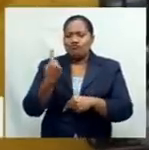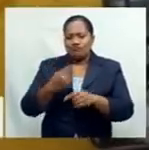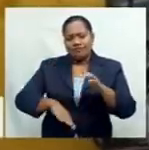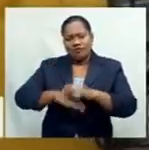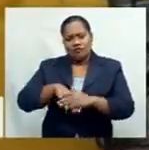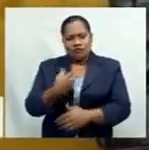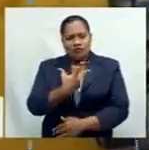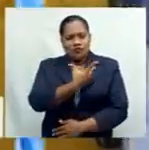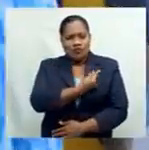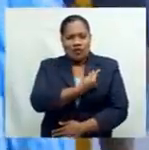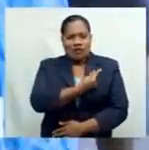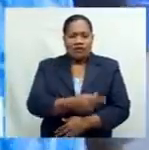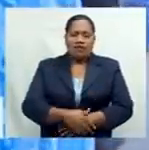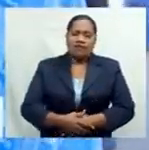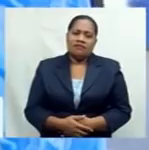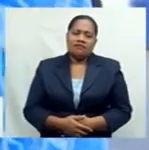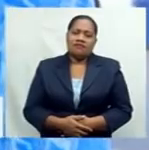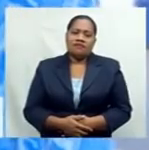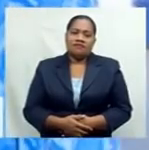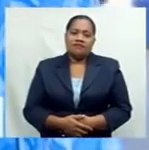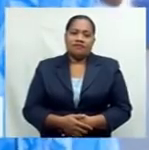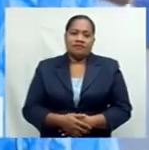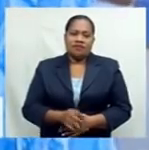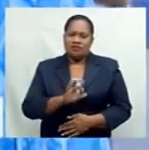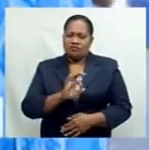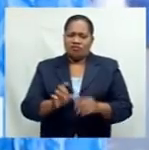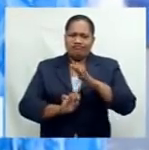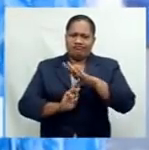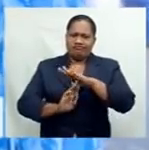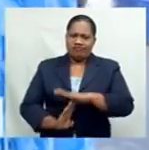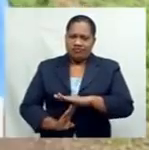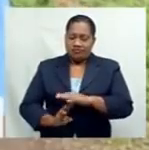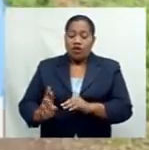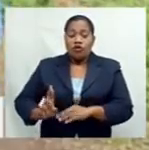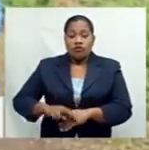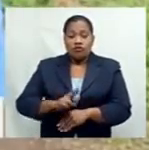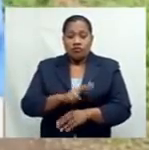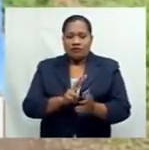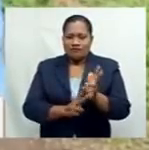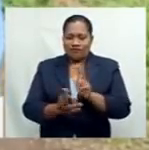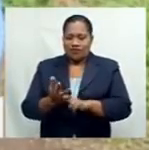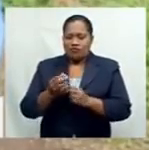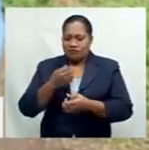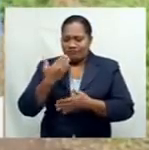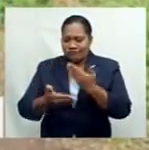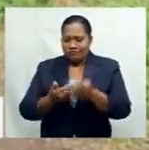vaccinated. And do not let your guard down, Rio villagers told.